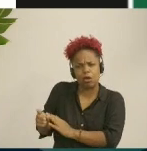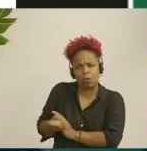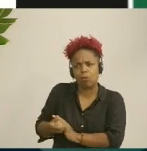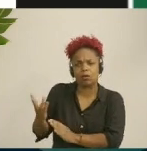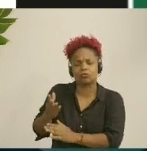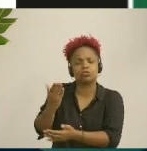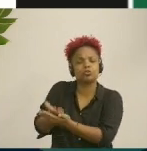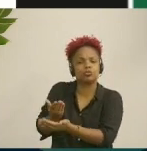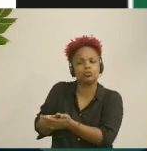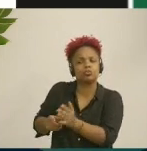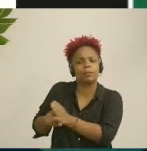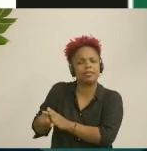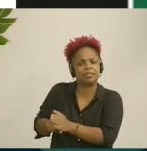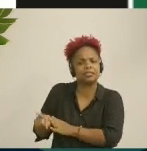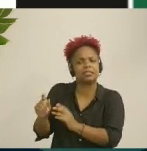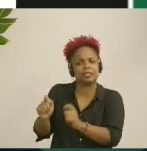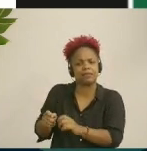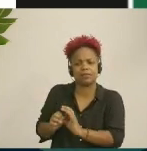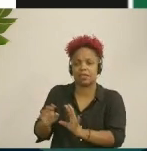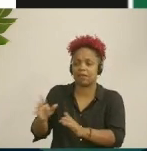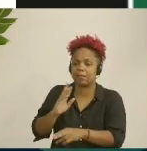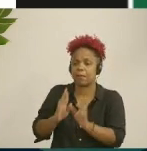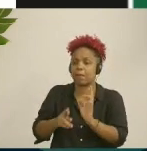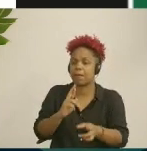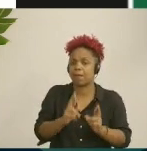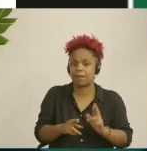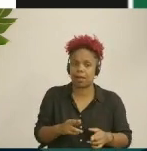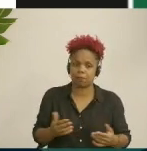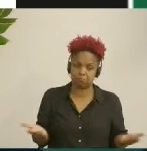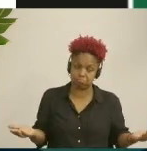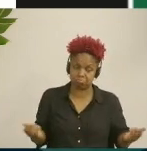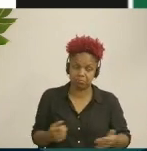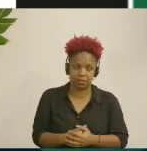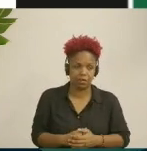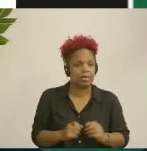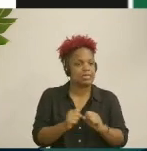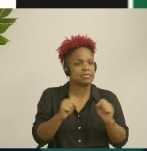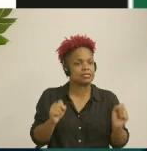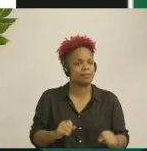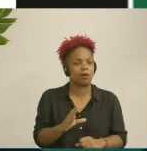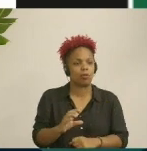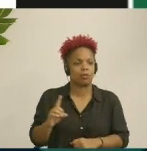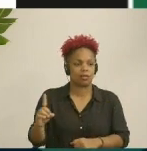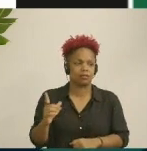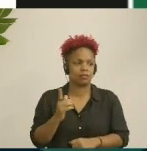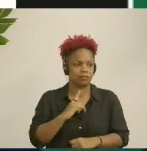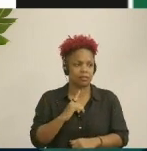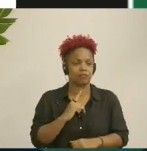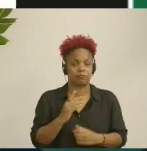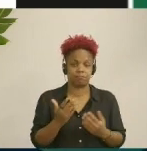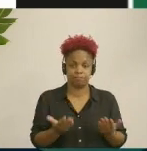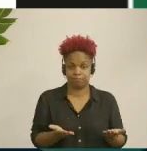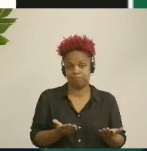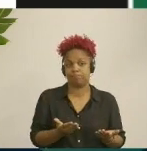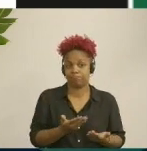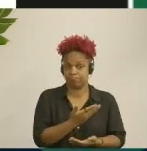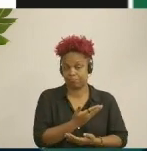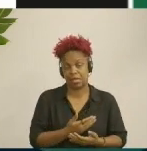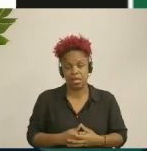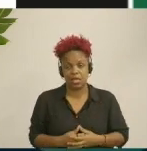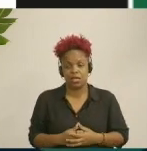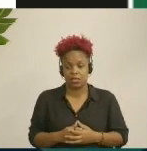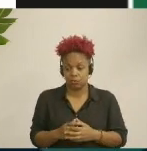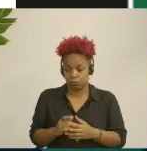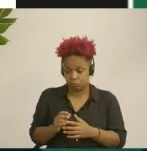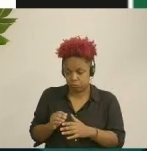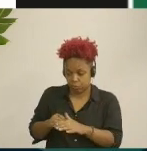robust answer. Some of what we're finding from our peer countries, many countries have few of these features, even fewer of these